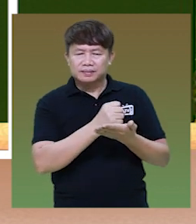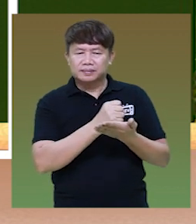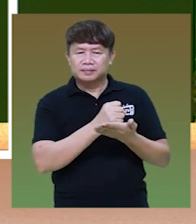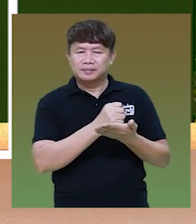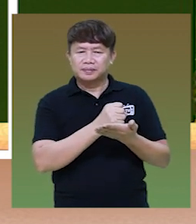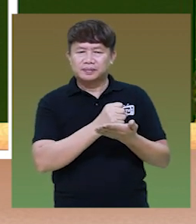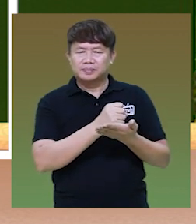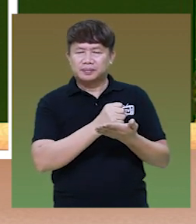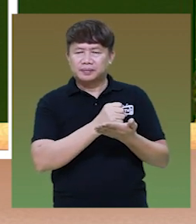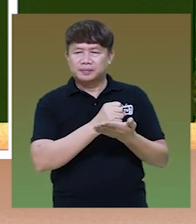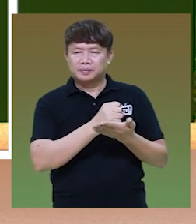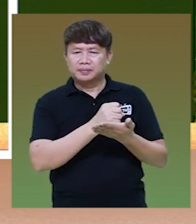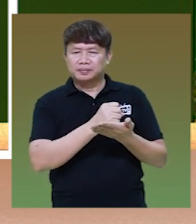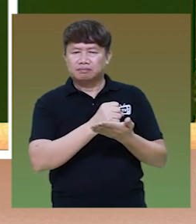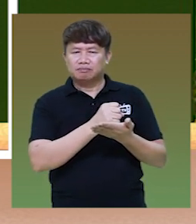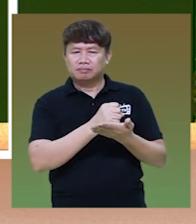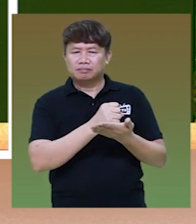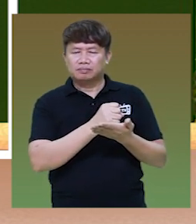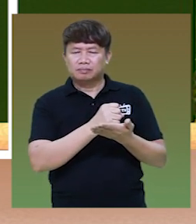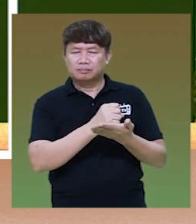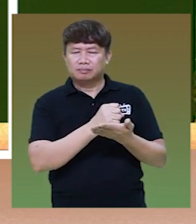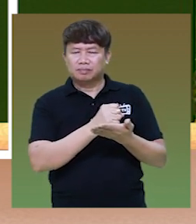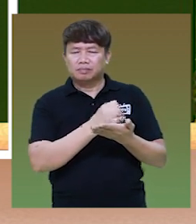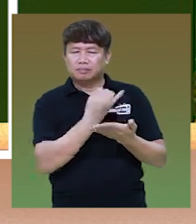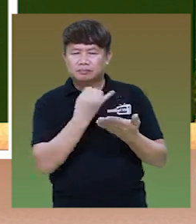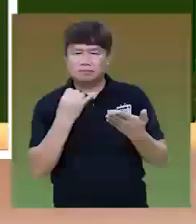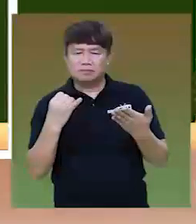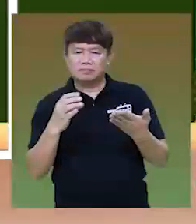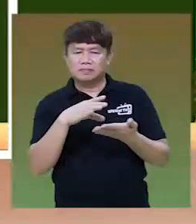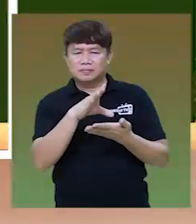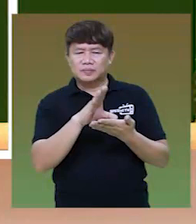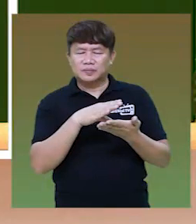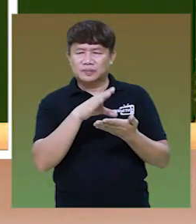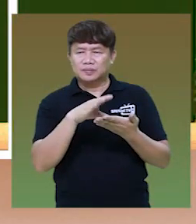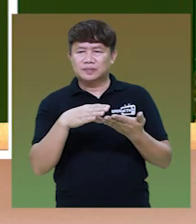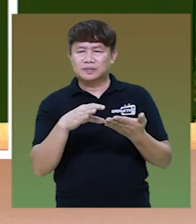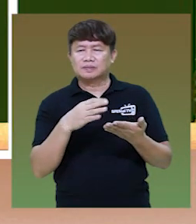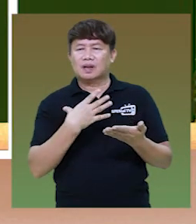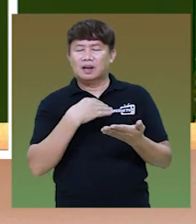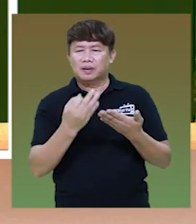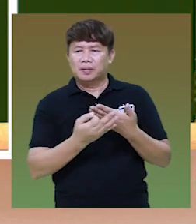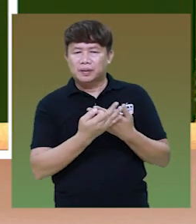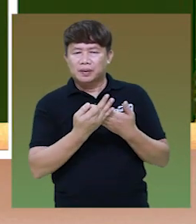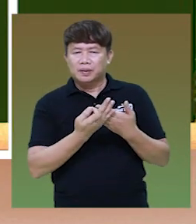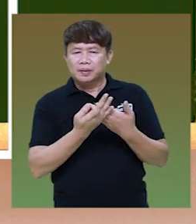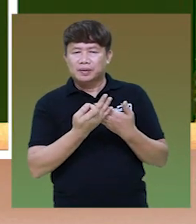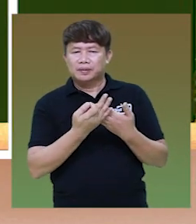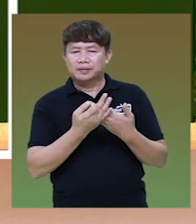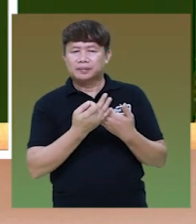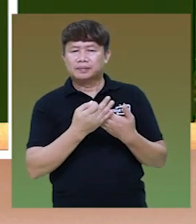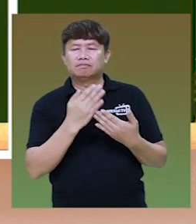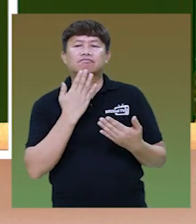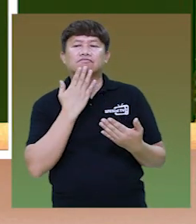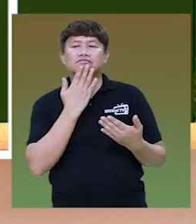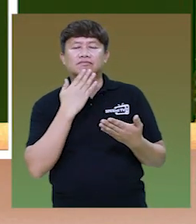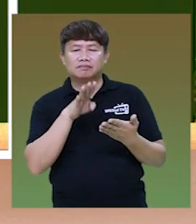for the cake like flour, sugar, butter, milk, chocolate, and some